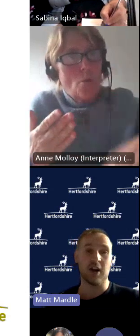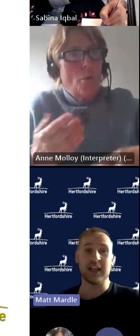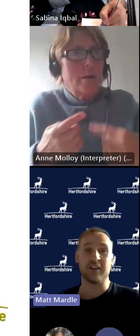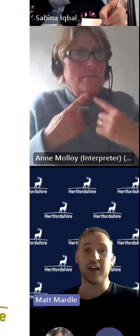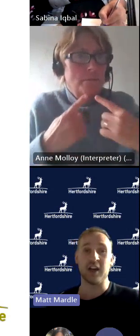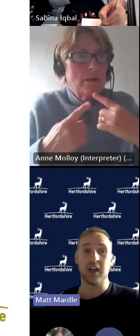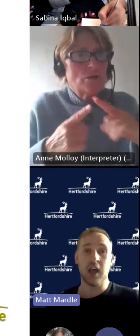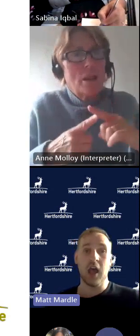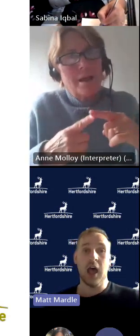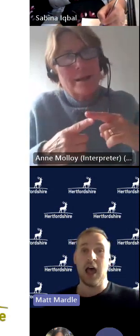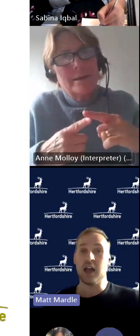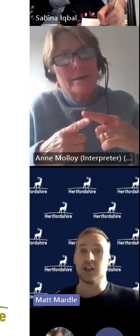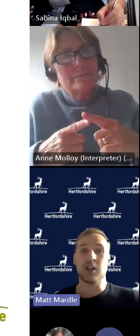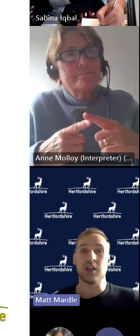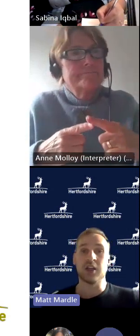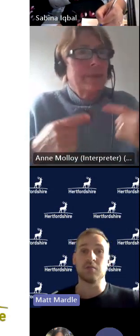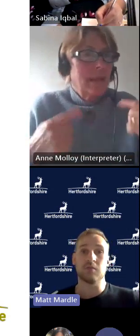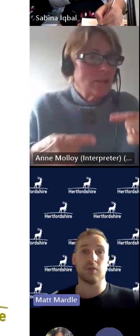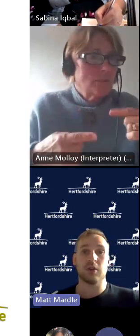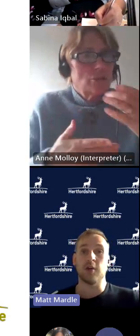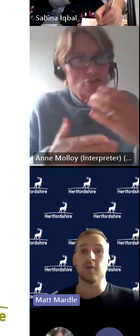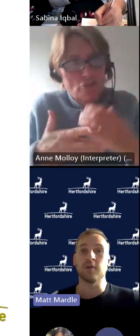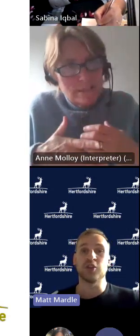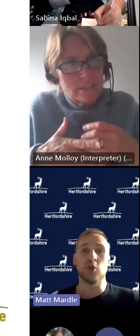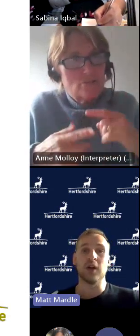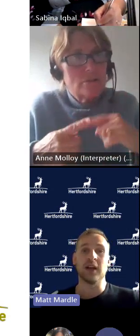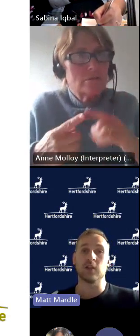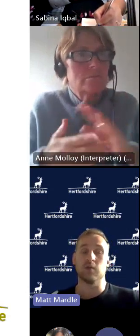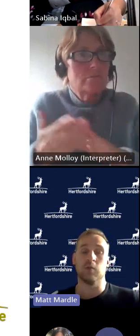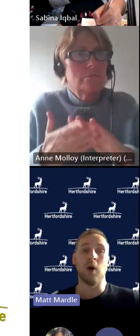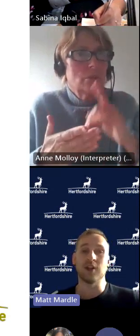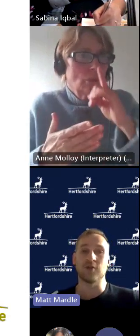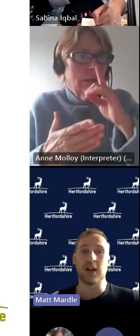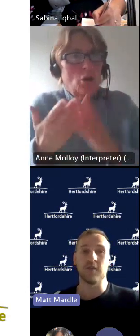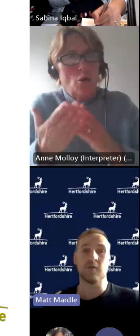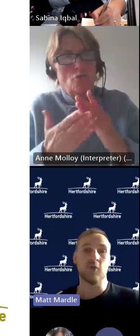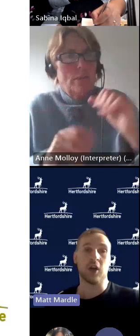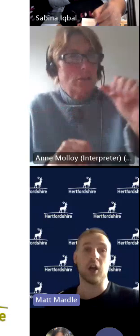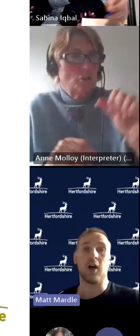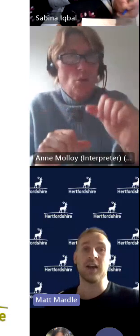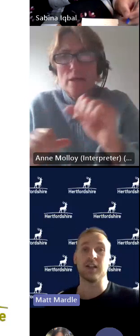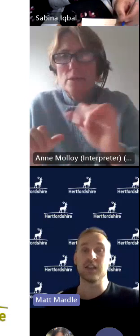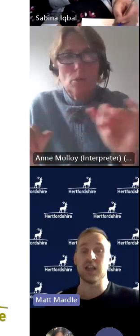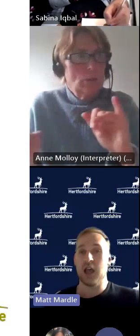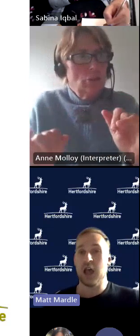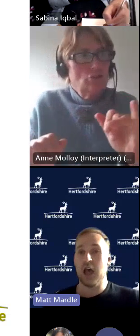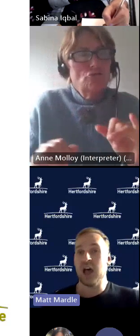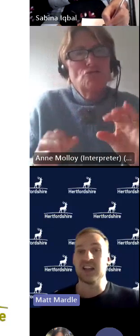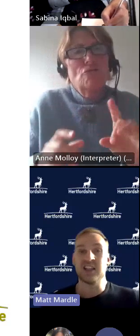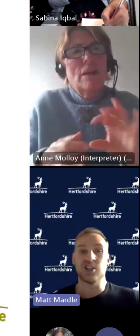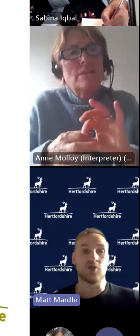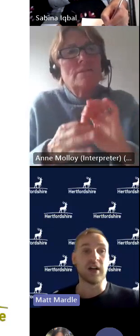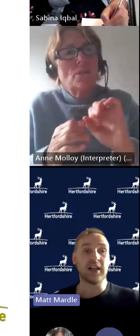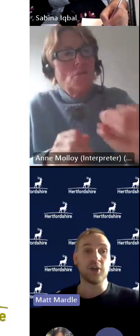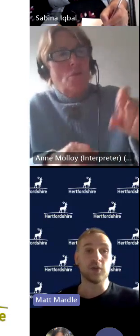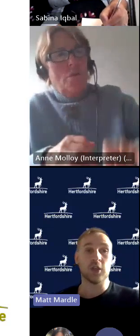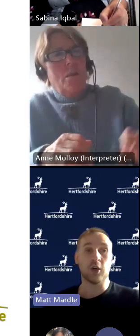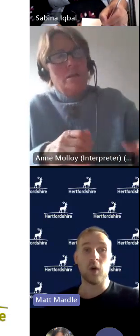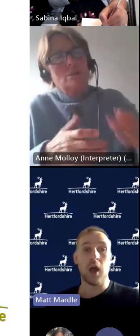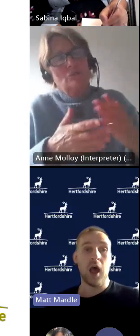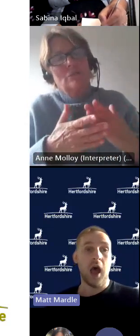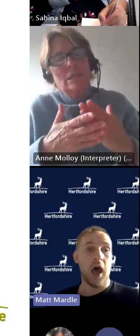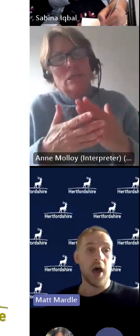eligibility criteria, and you can go through and shortlist what ones are relevant for your clients, and it's just a really